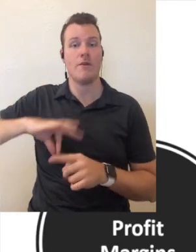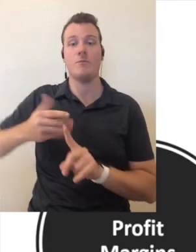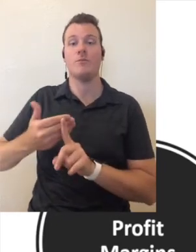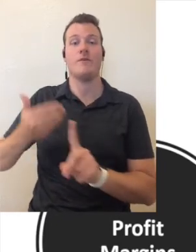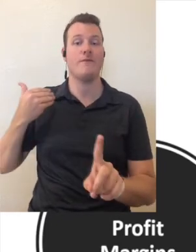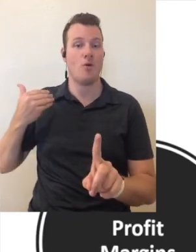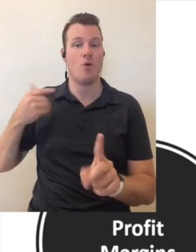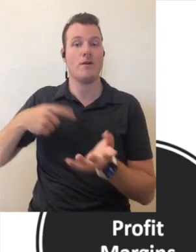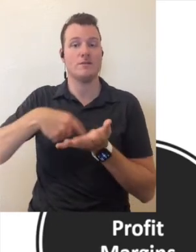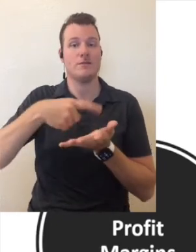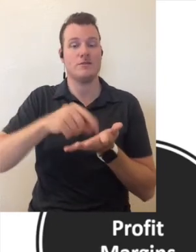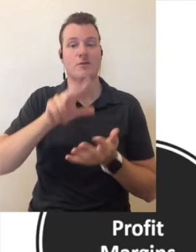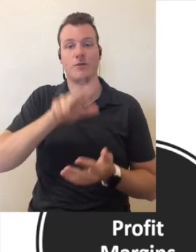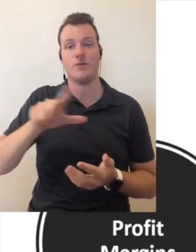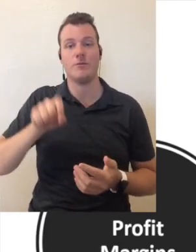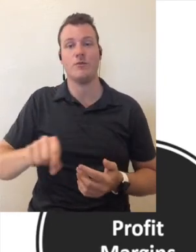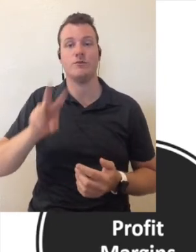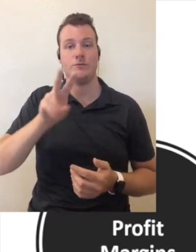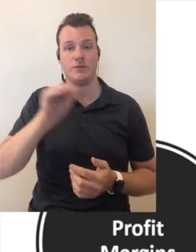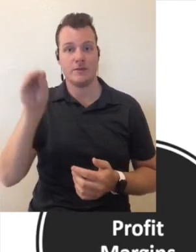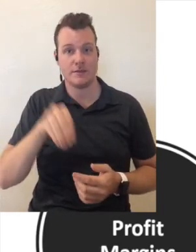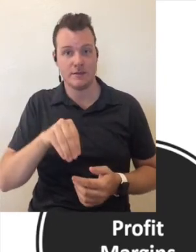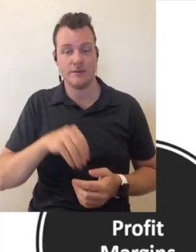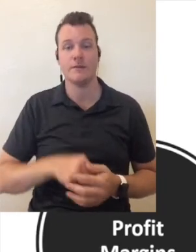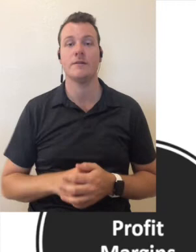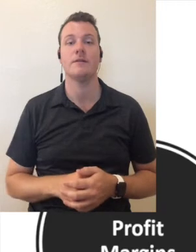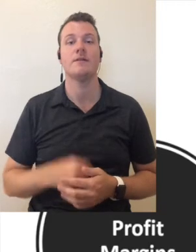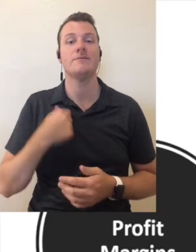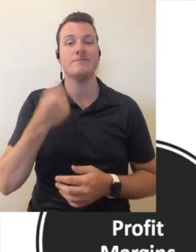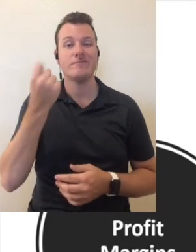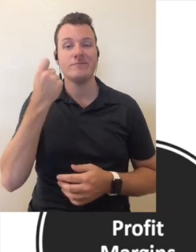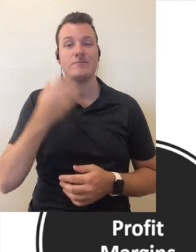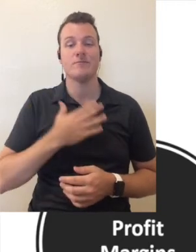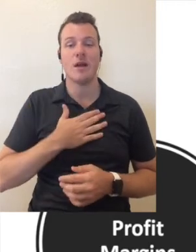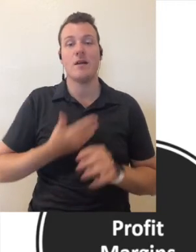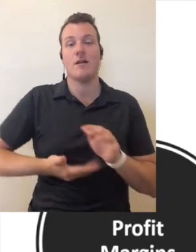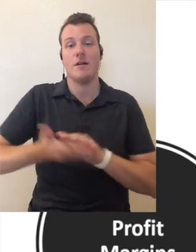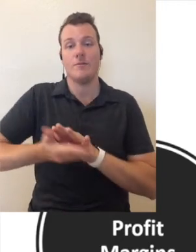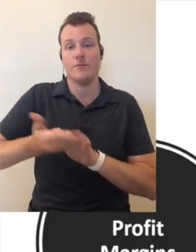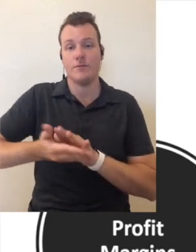32,983, which tells me that my gross profit before expenses is